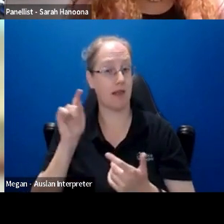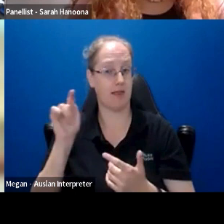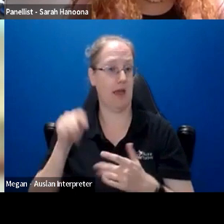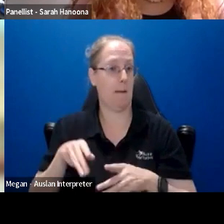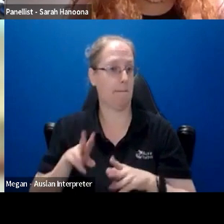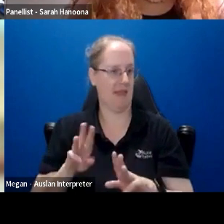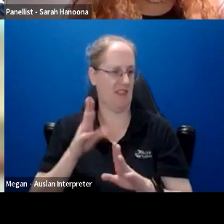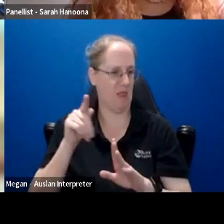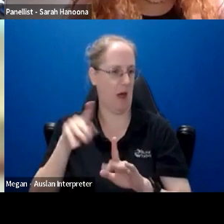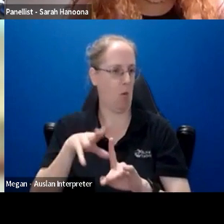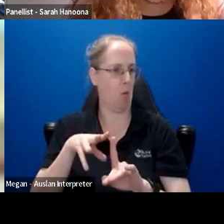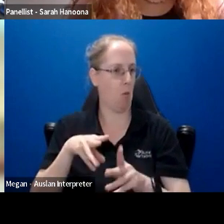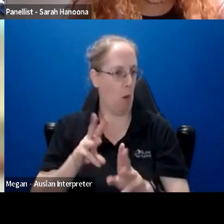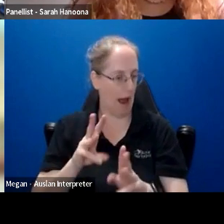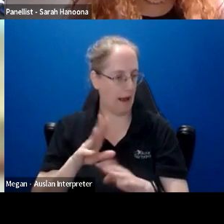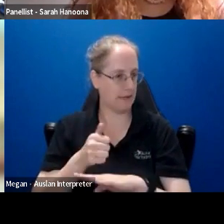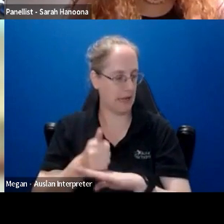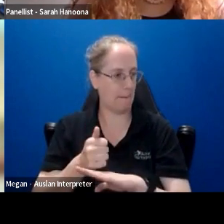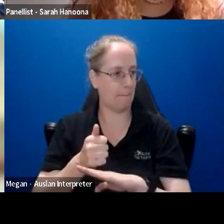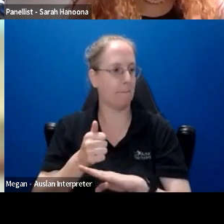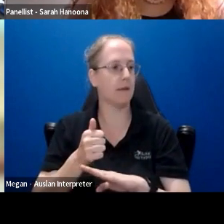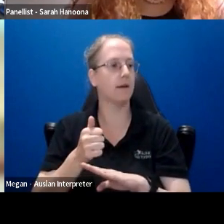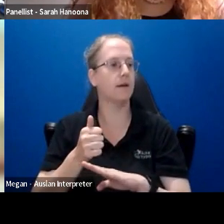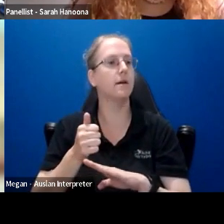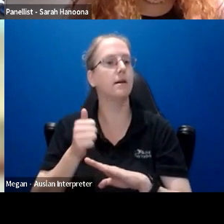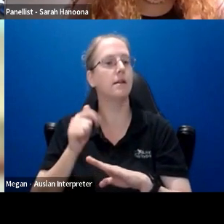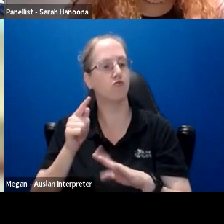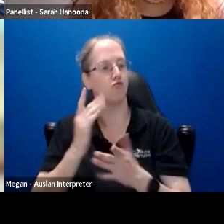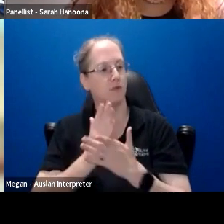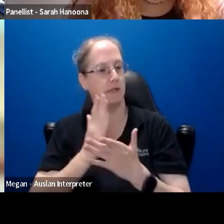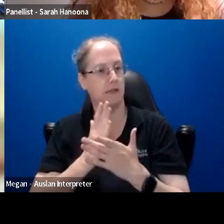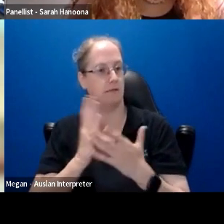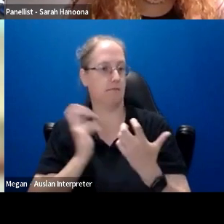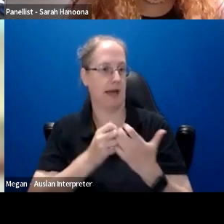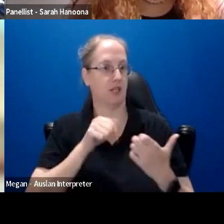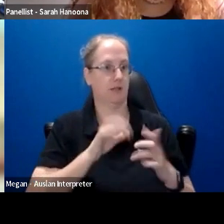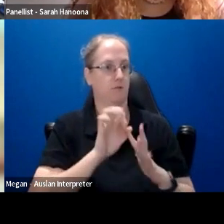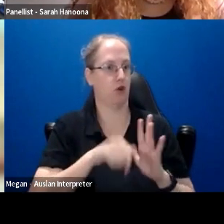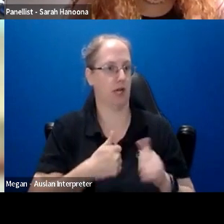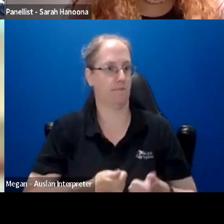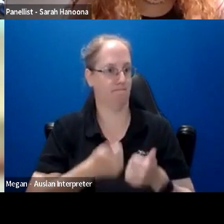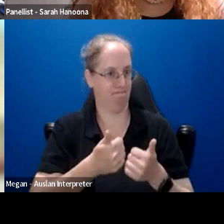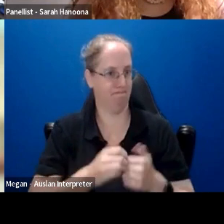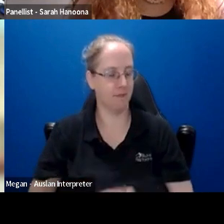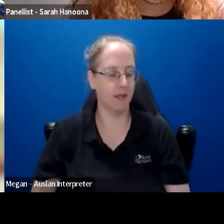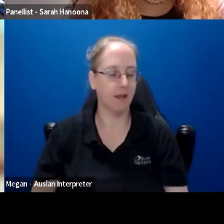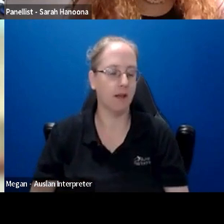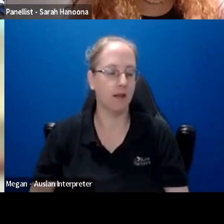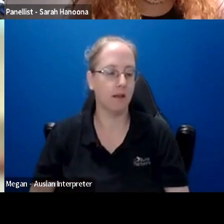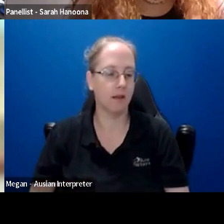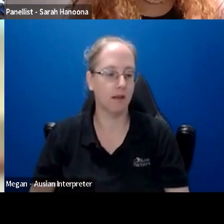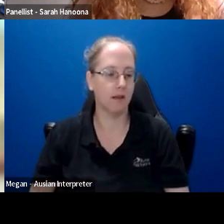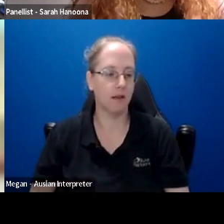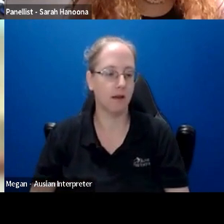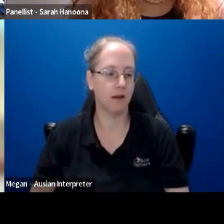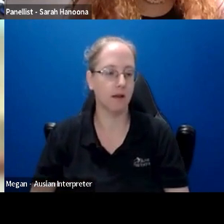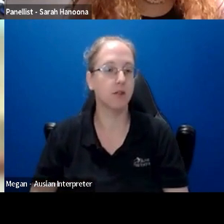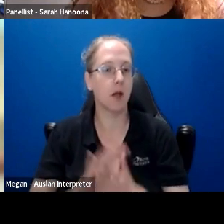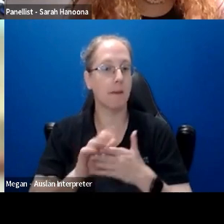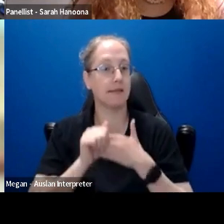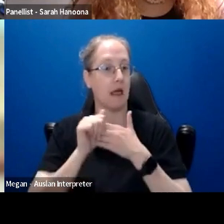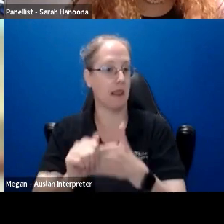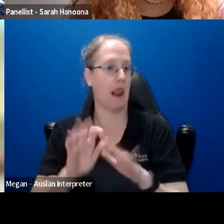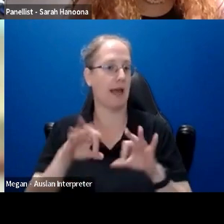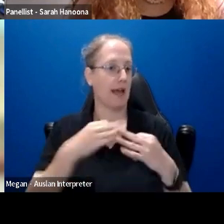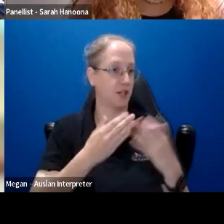model serves us really well for this project. So it is where the lead agent, the